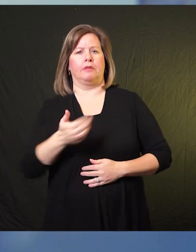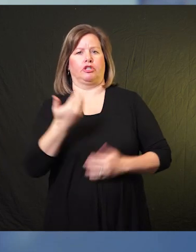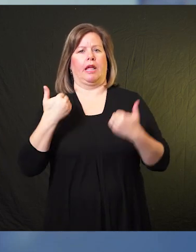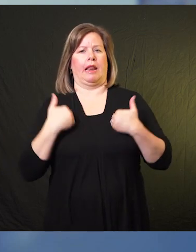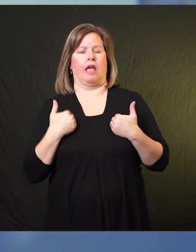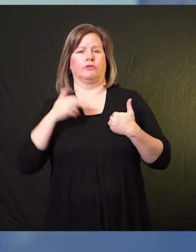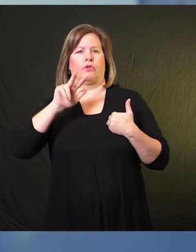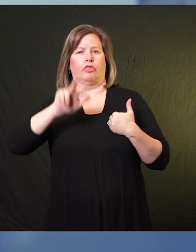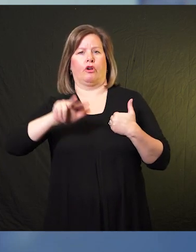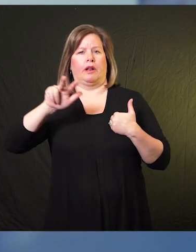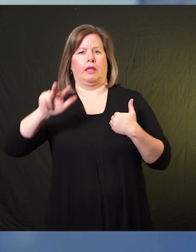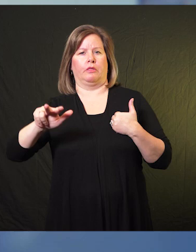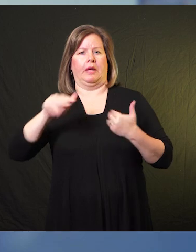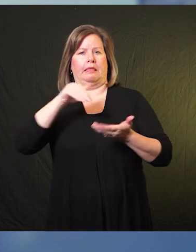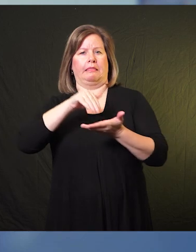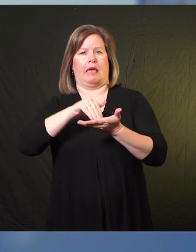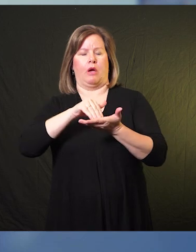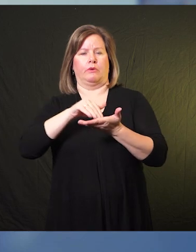there are